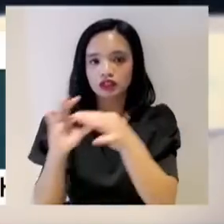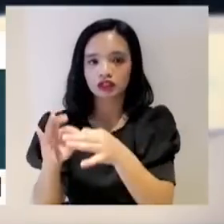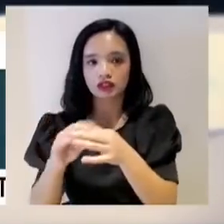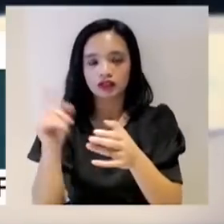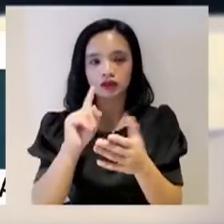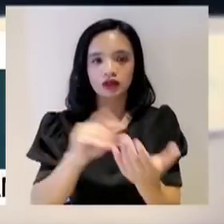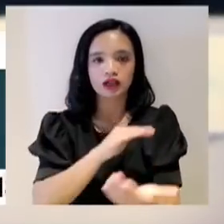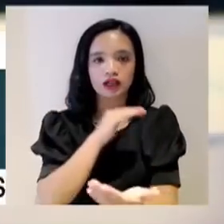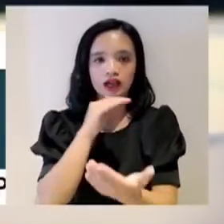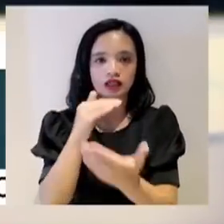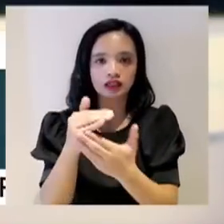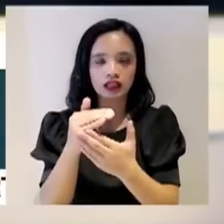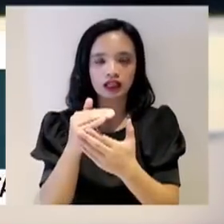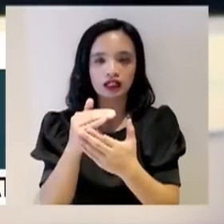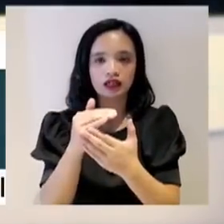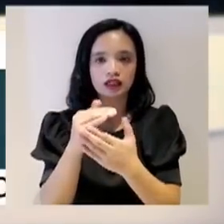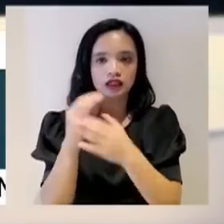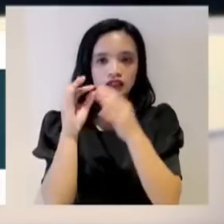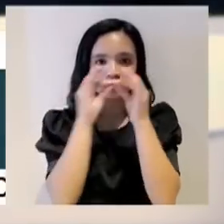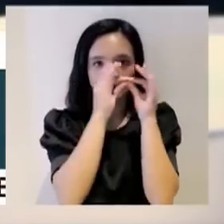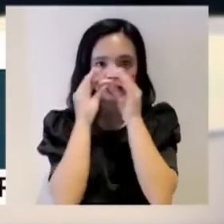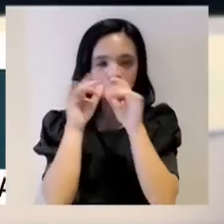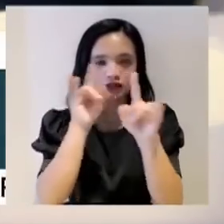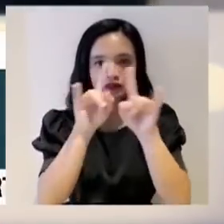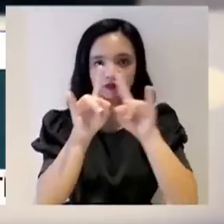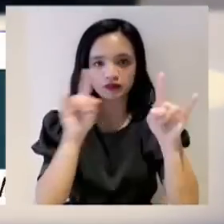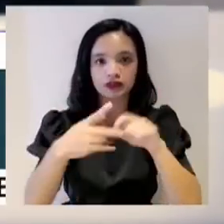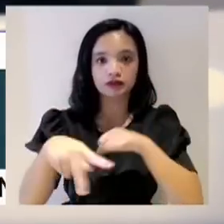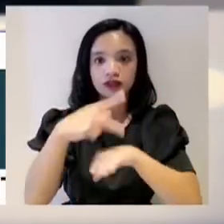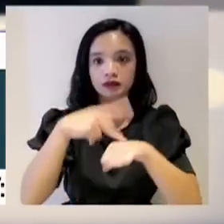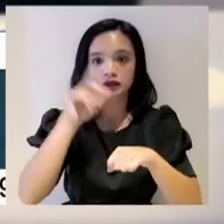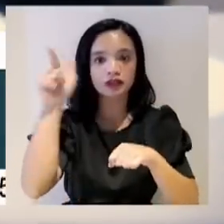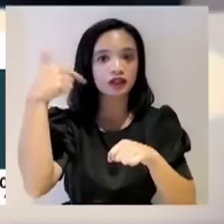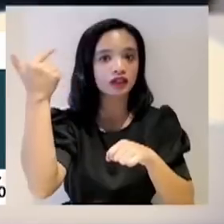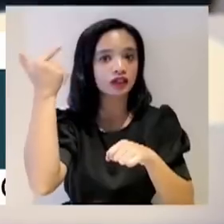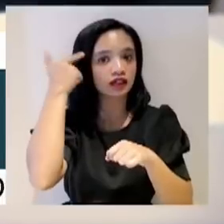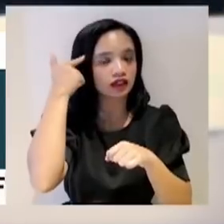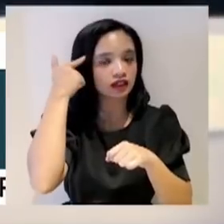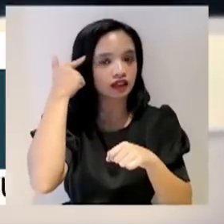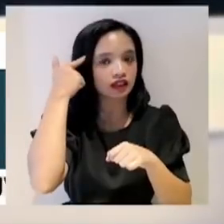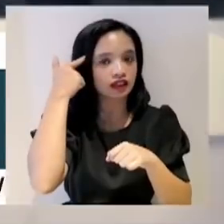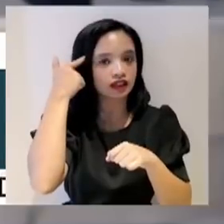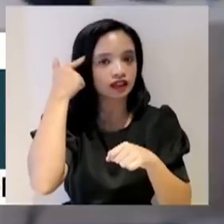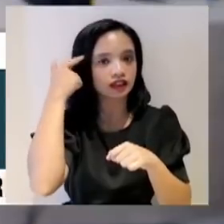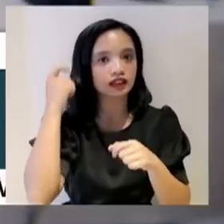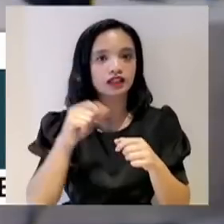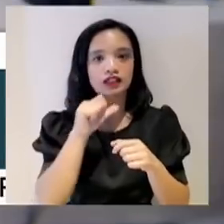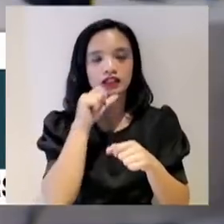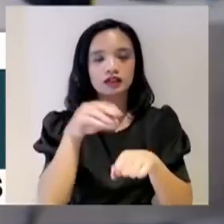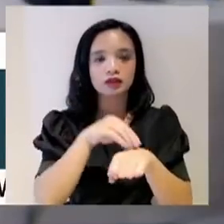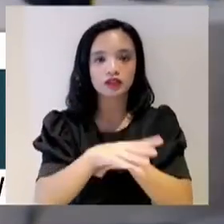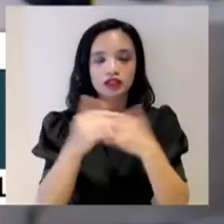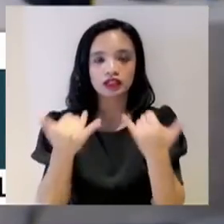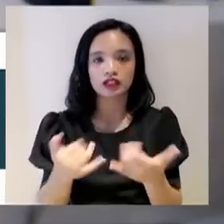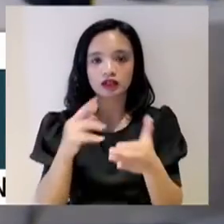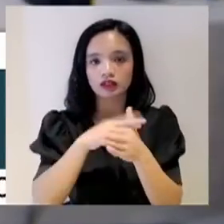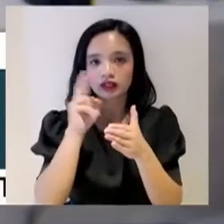drug campaign. The Philippine government will not be deterred by today's outcome. The chamber's